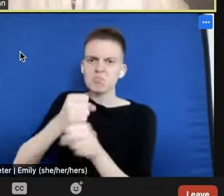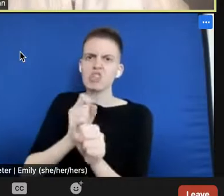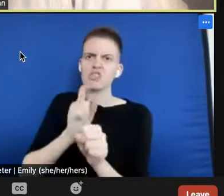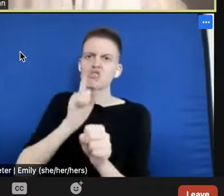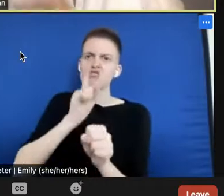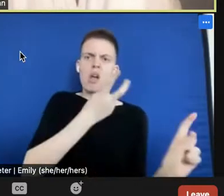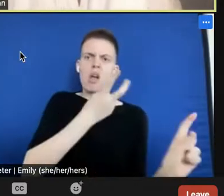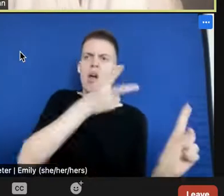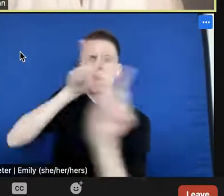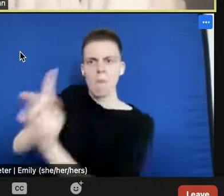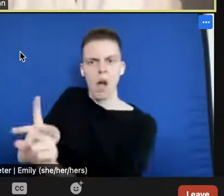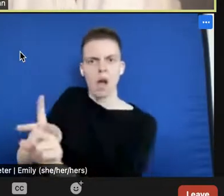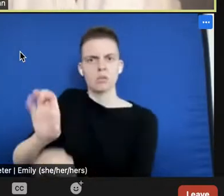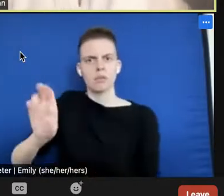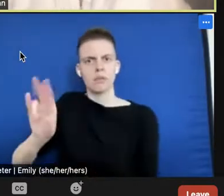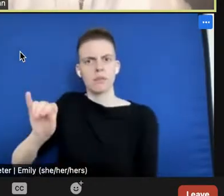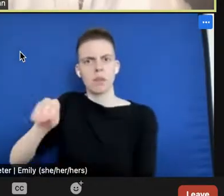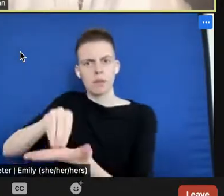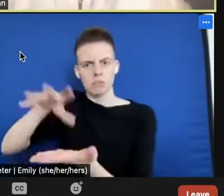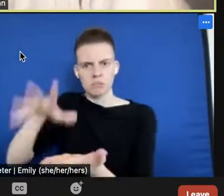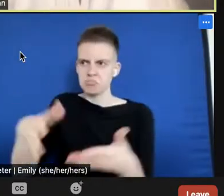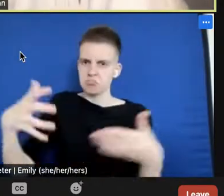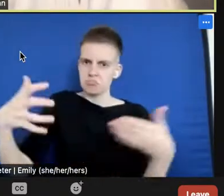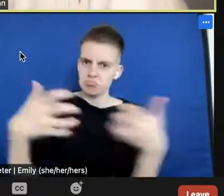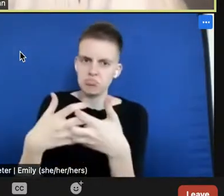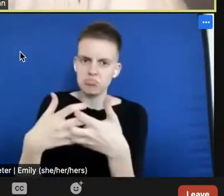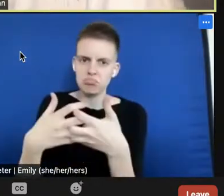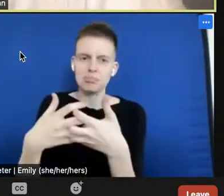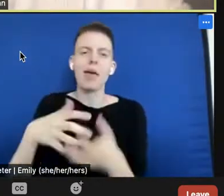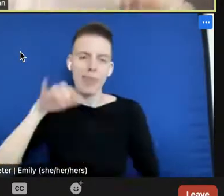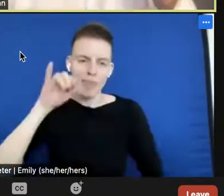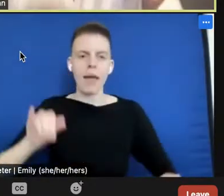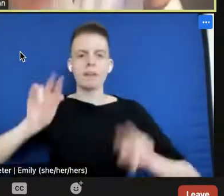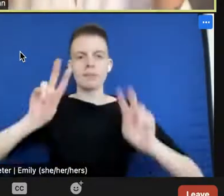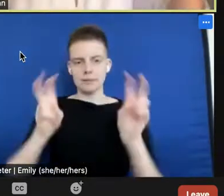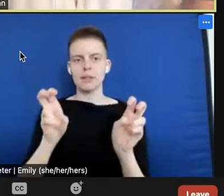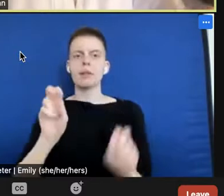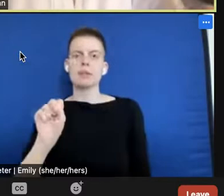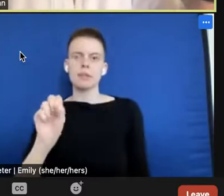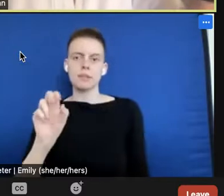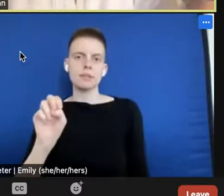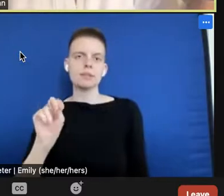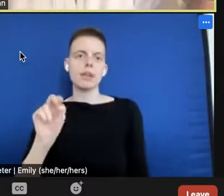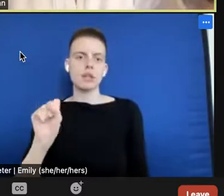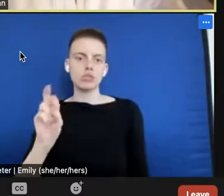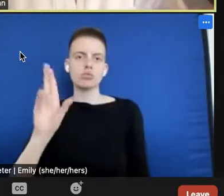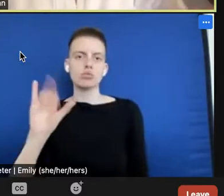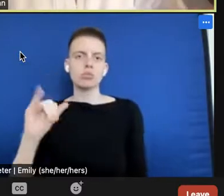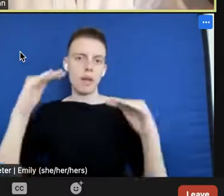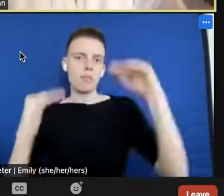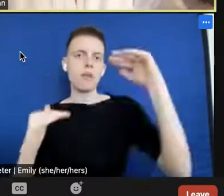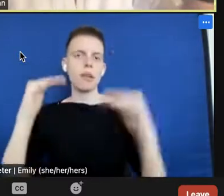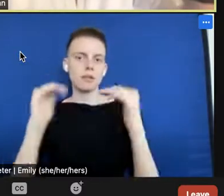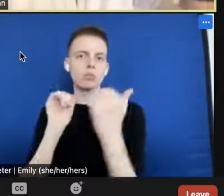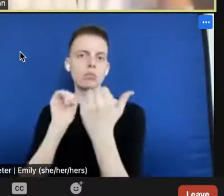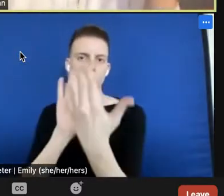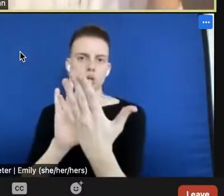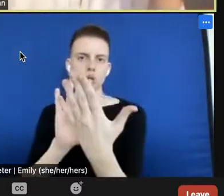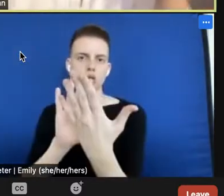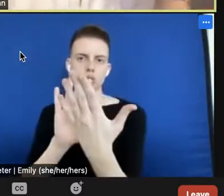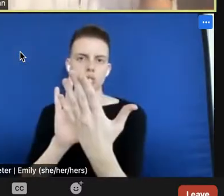And that's what the sensory balance approach is. It is the way to approach this problem